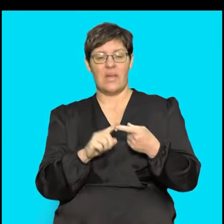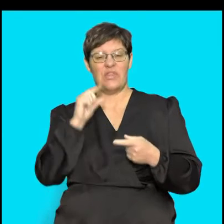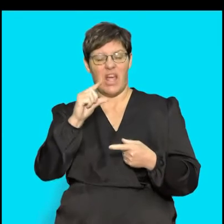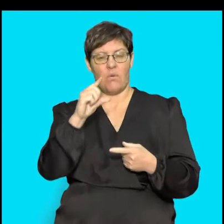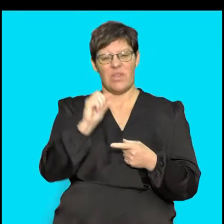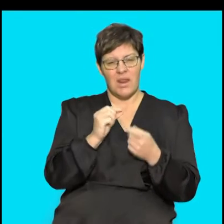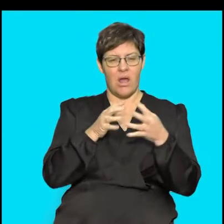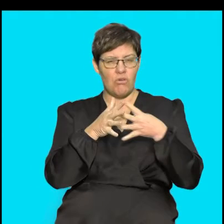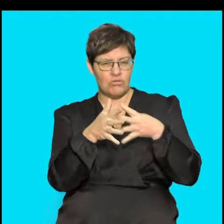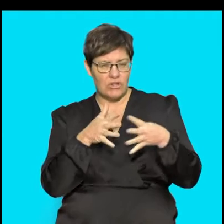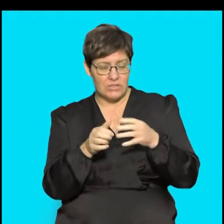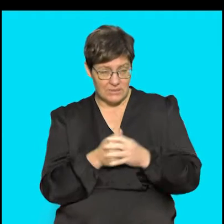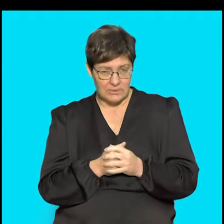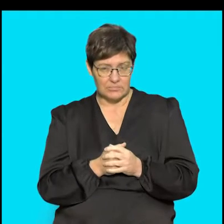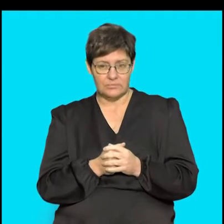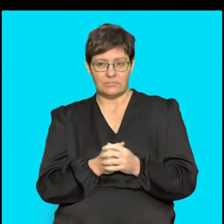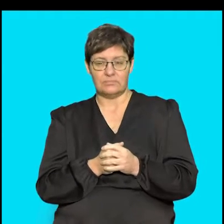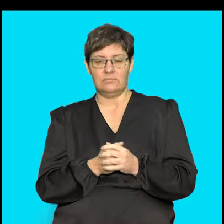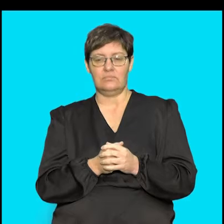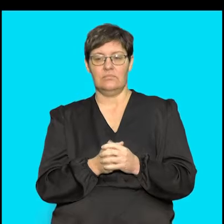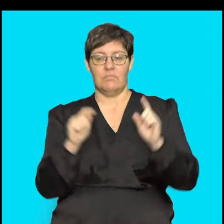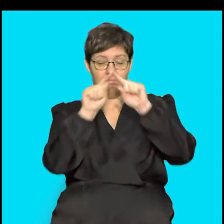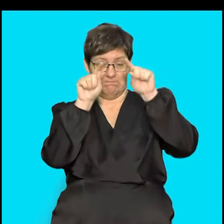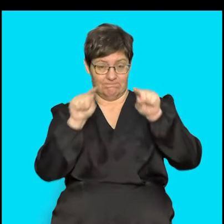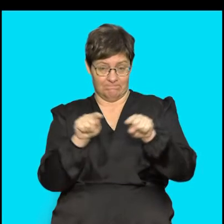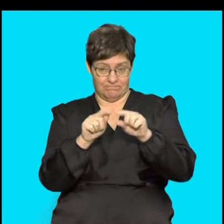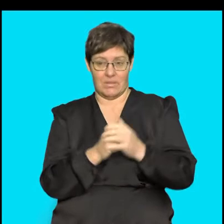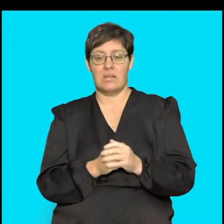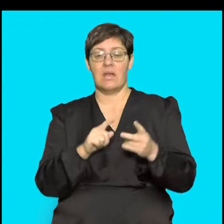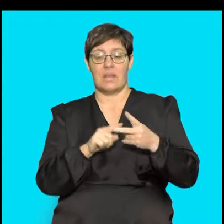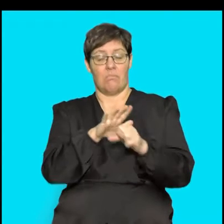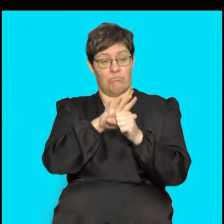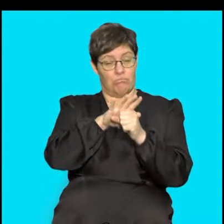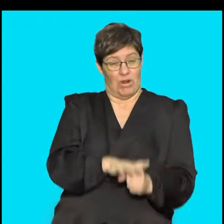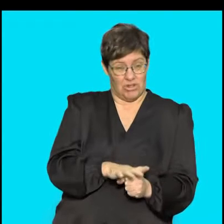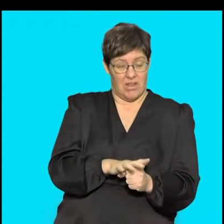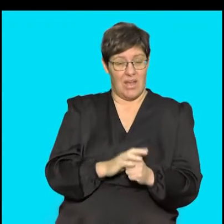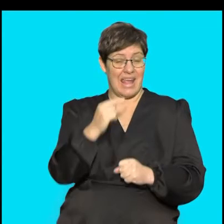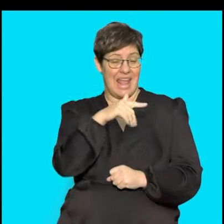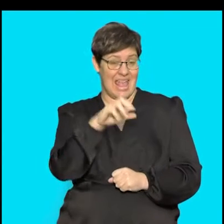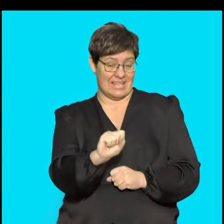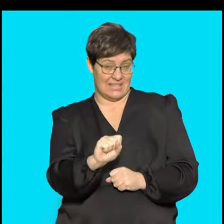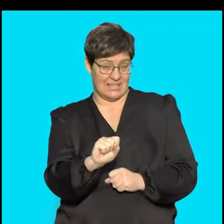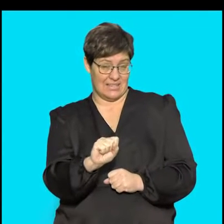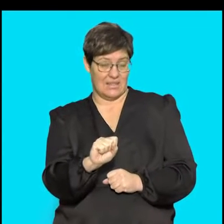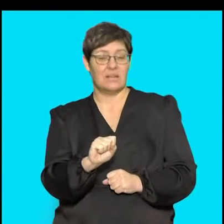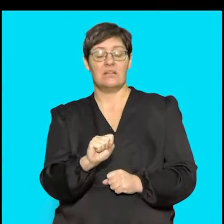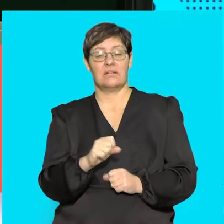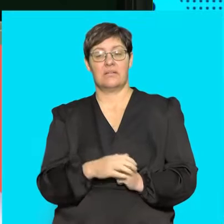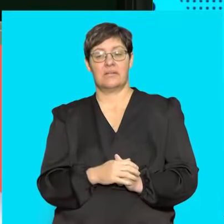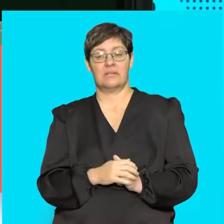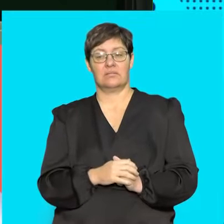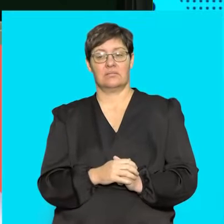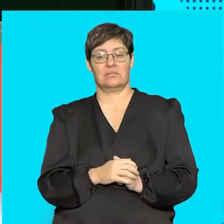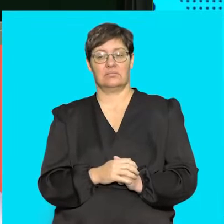is concentration. Remember we said the square brackets. Then we have pressure. Remember that pressure